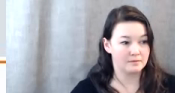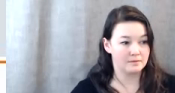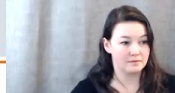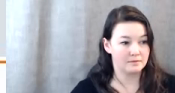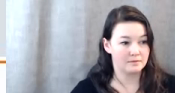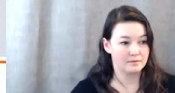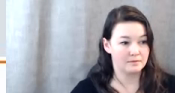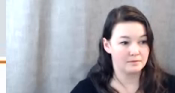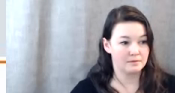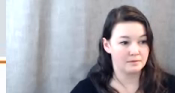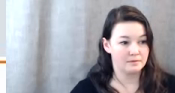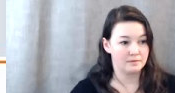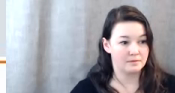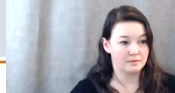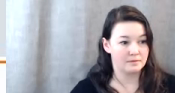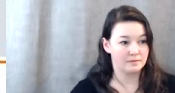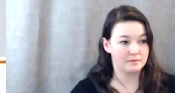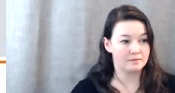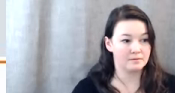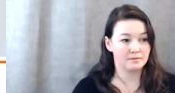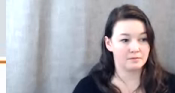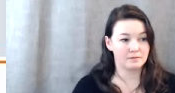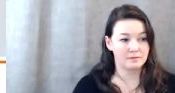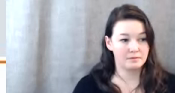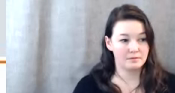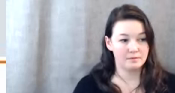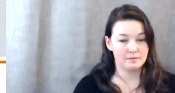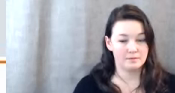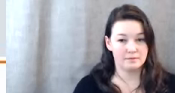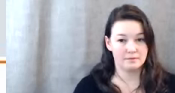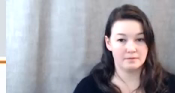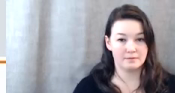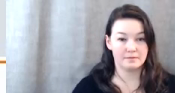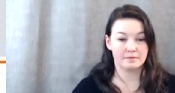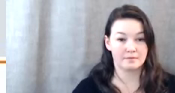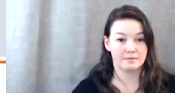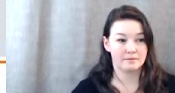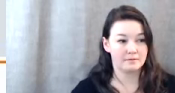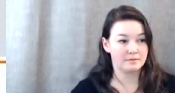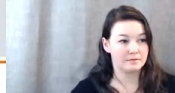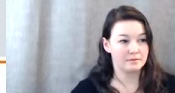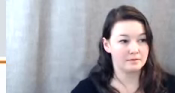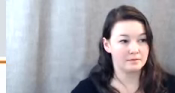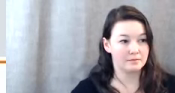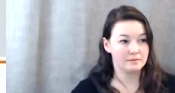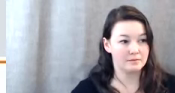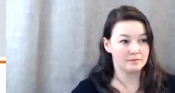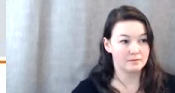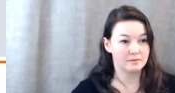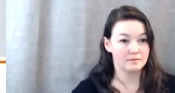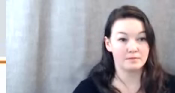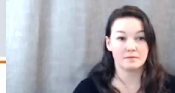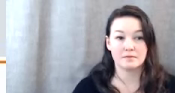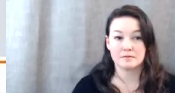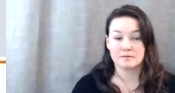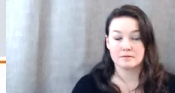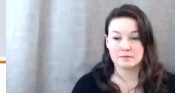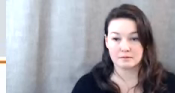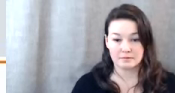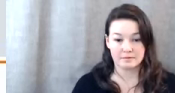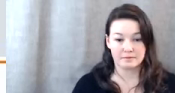esto descalificaría a la persona entonces a que recibieran SNAP, lo que es Medicaid o otros servicios sociales, estampillas de comida, por